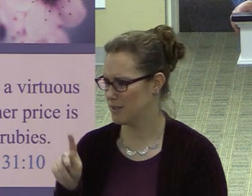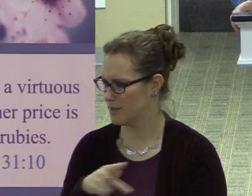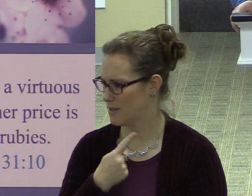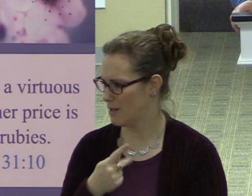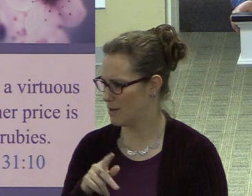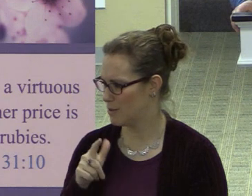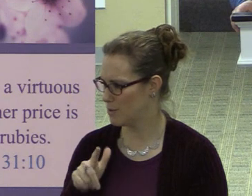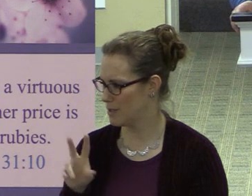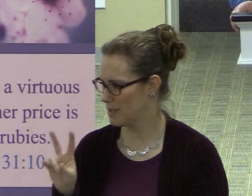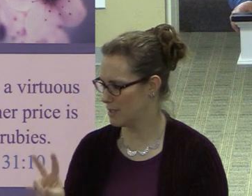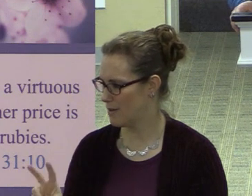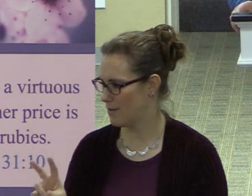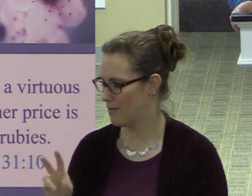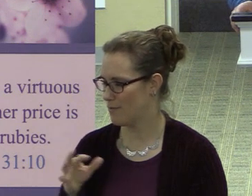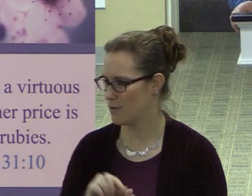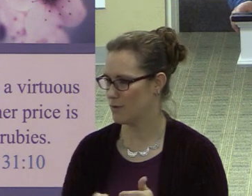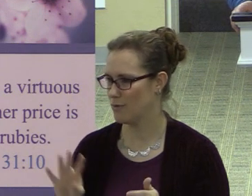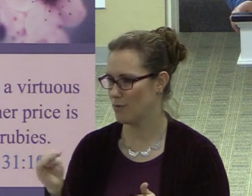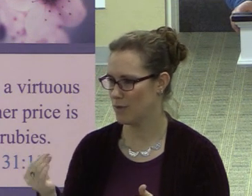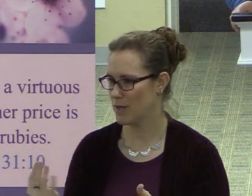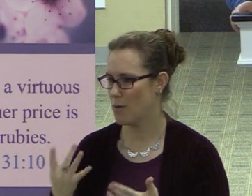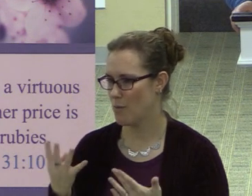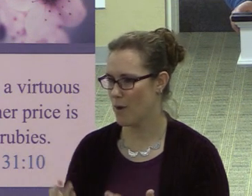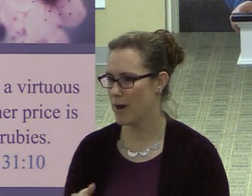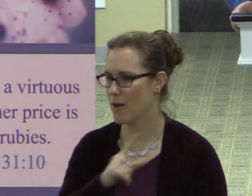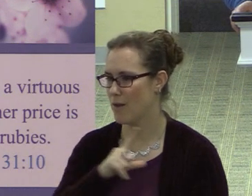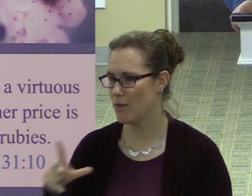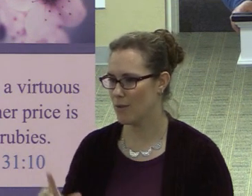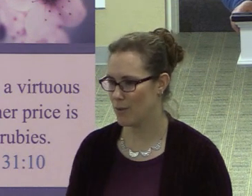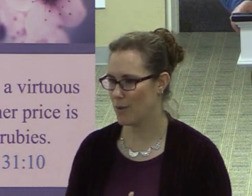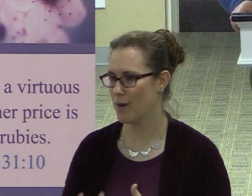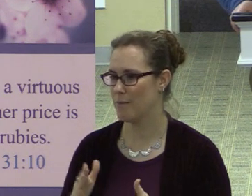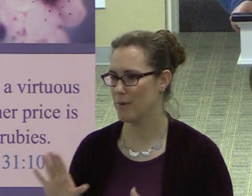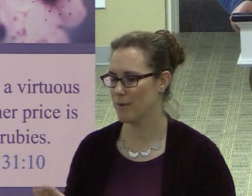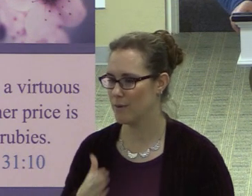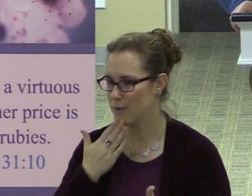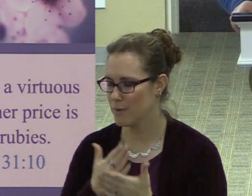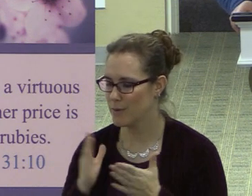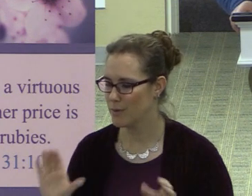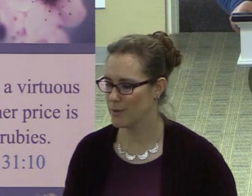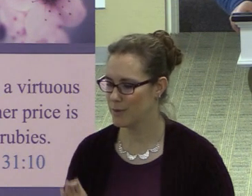quote it. Wait on the Lord, be of good courage, and he shall strengthen thy heart. Wait, I say, on the Lord.